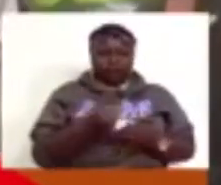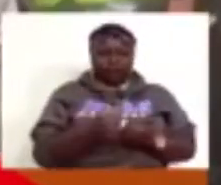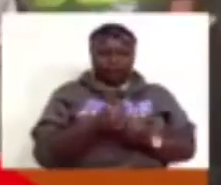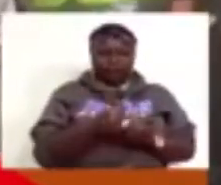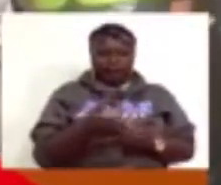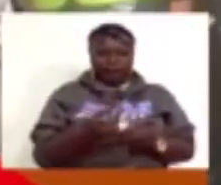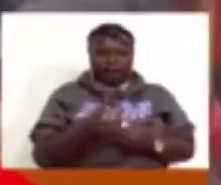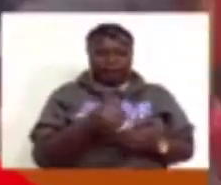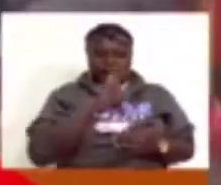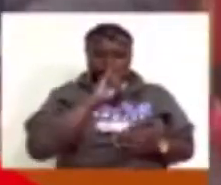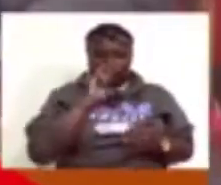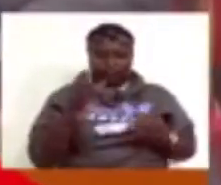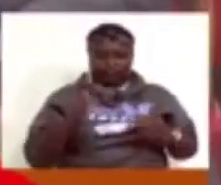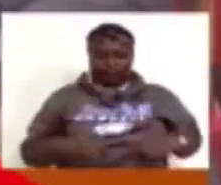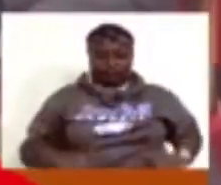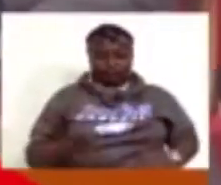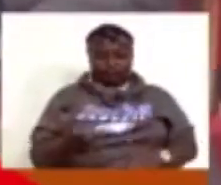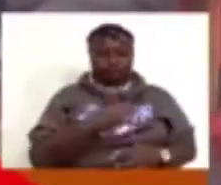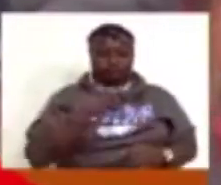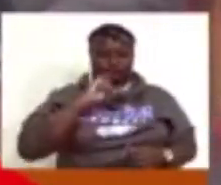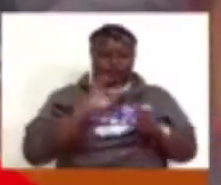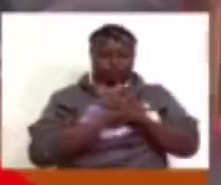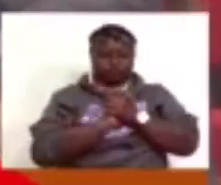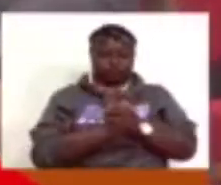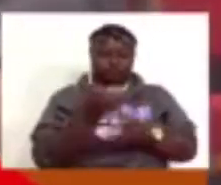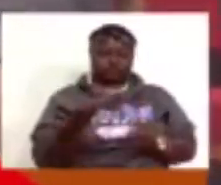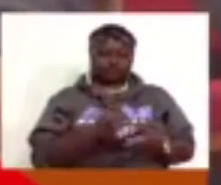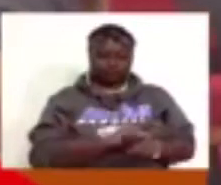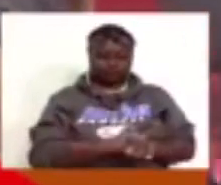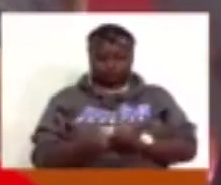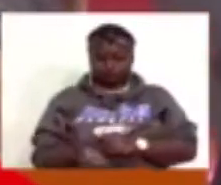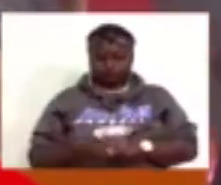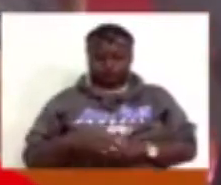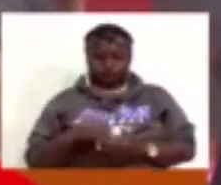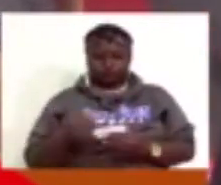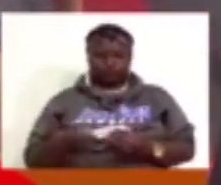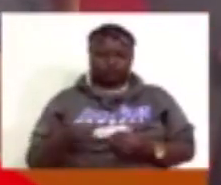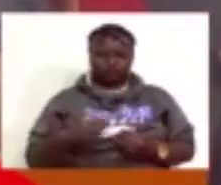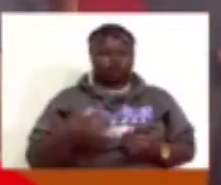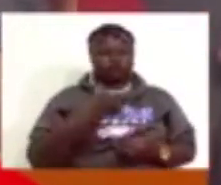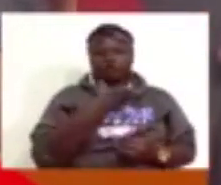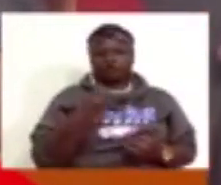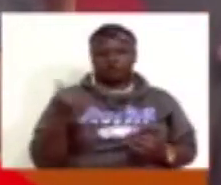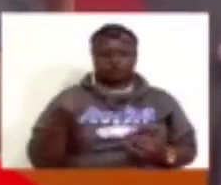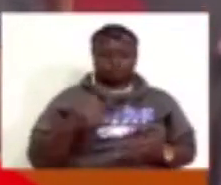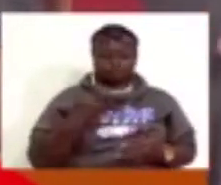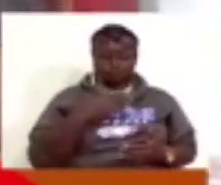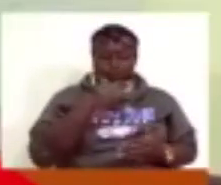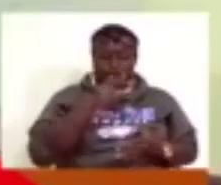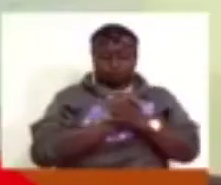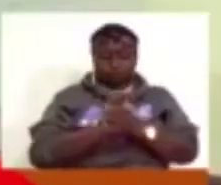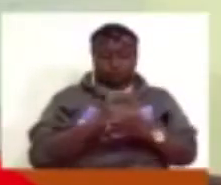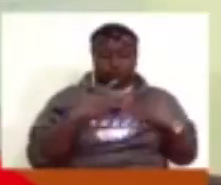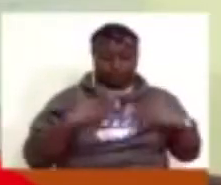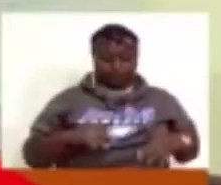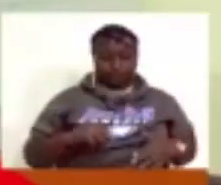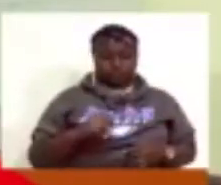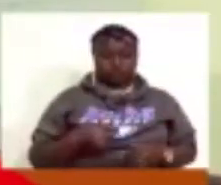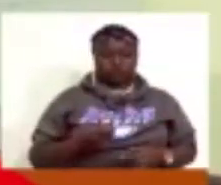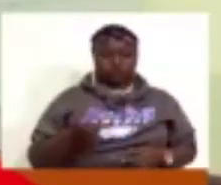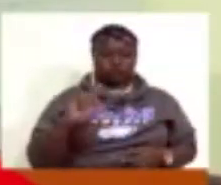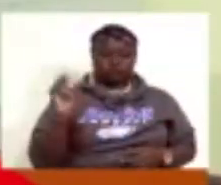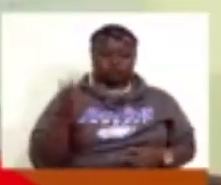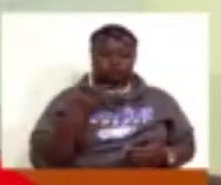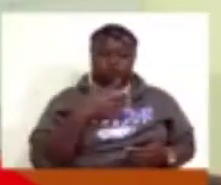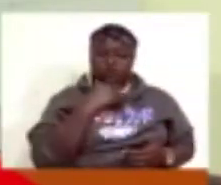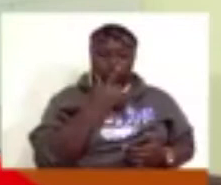kia Jubilee marahuthira ungumania hari gukinyaniria matua mamwe na ni maraconorithia akiama giki kia Jubilee. And once again